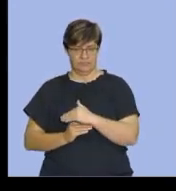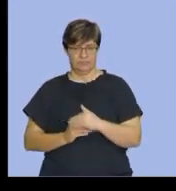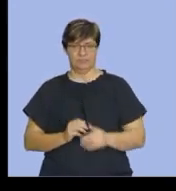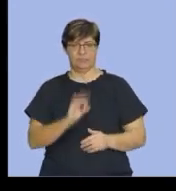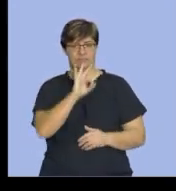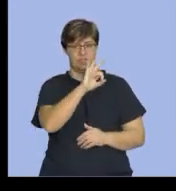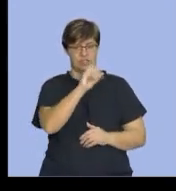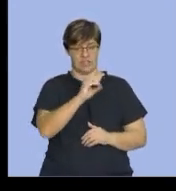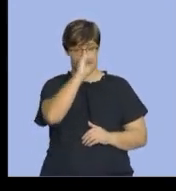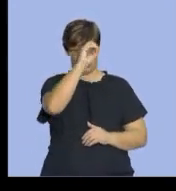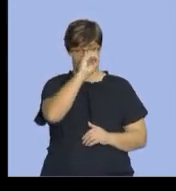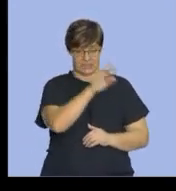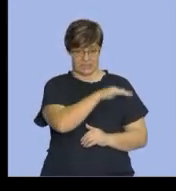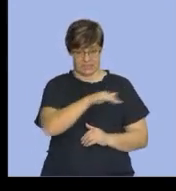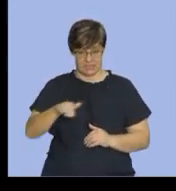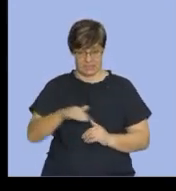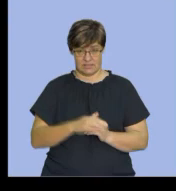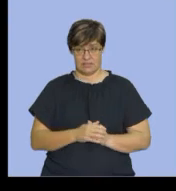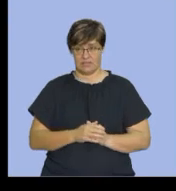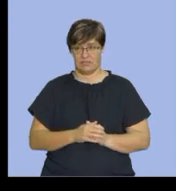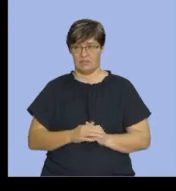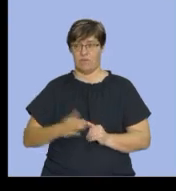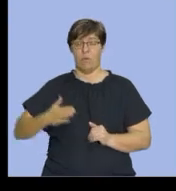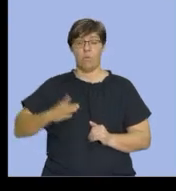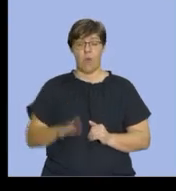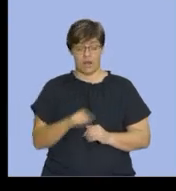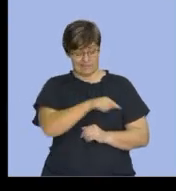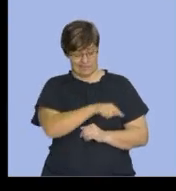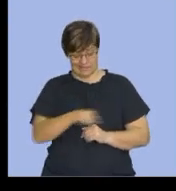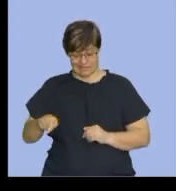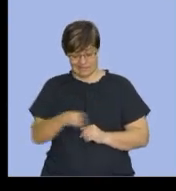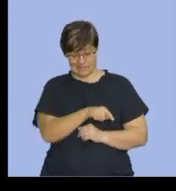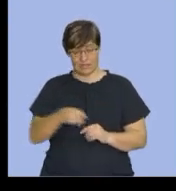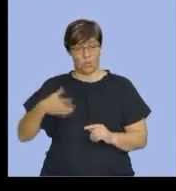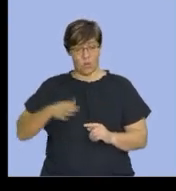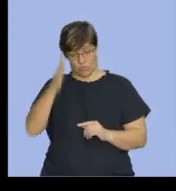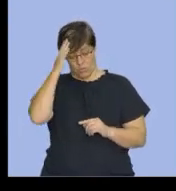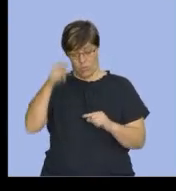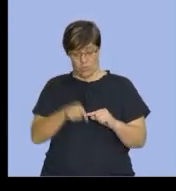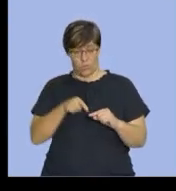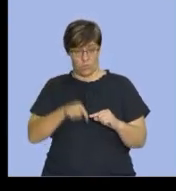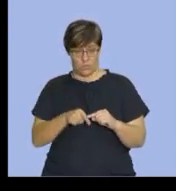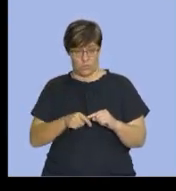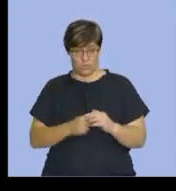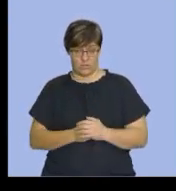This was 30 degrees. We want the horizontal component.